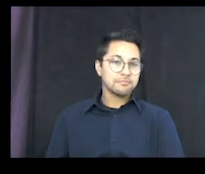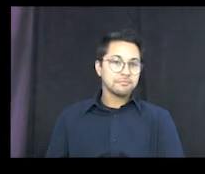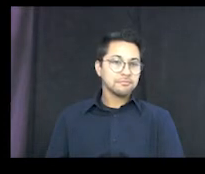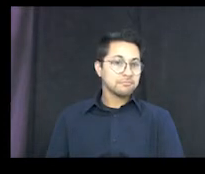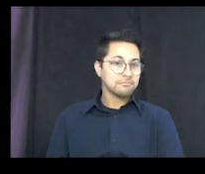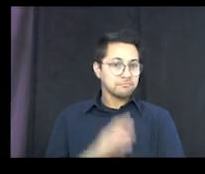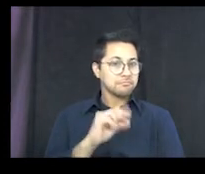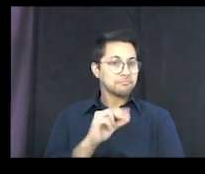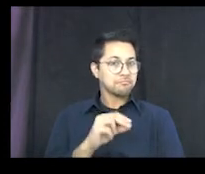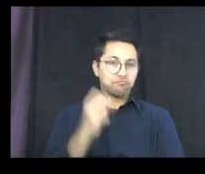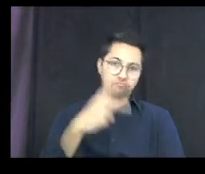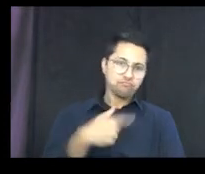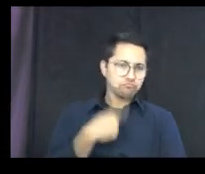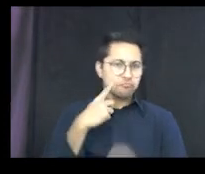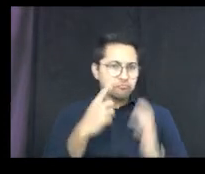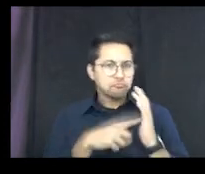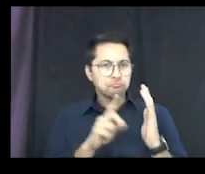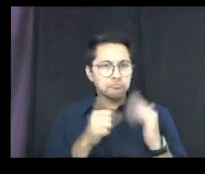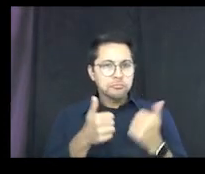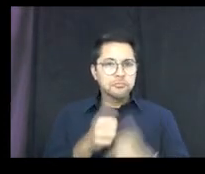No? Okay. Just checking.